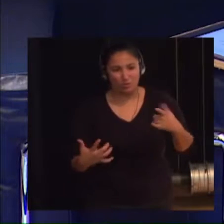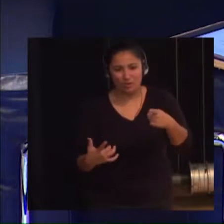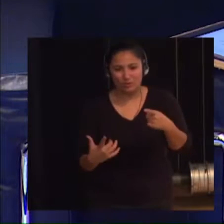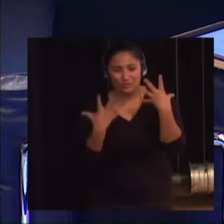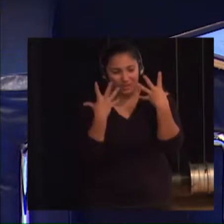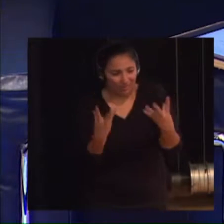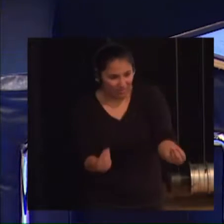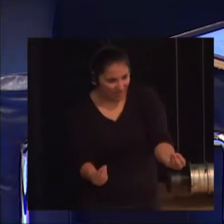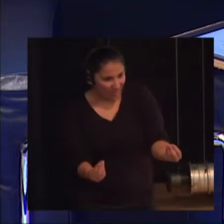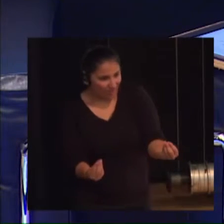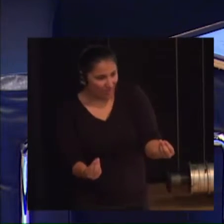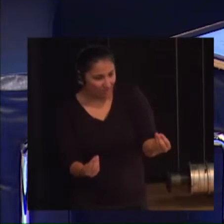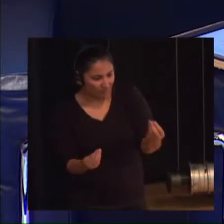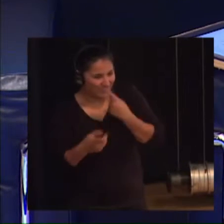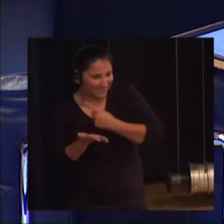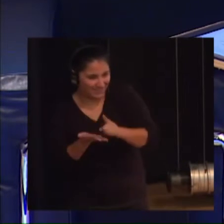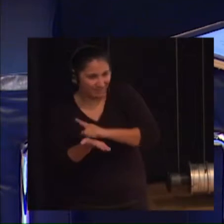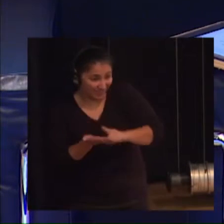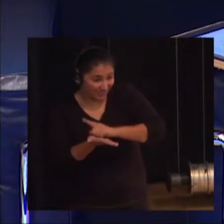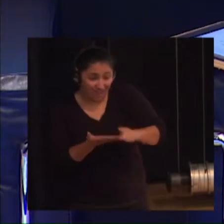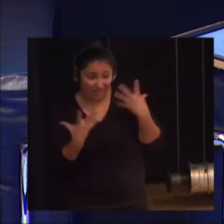brand is an obstacle most of the time